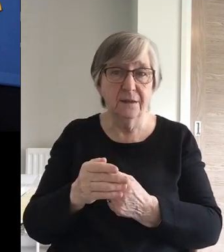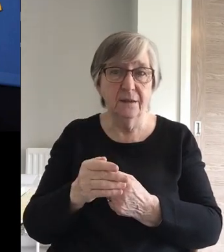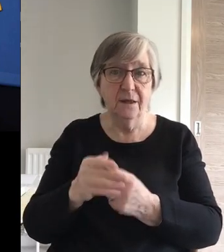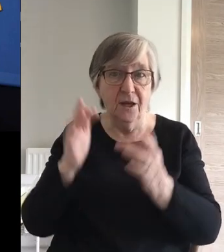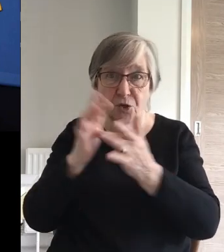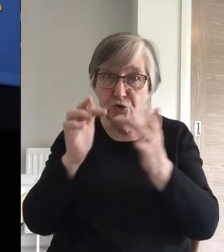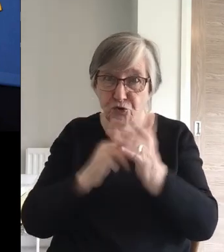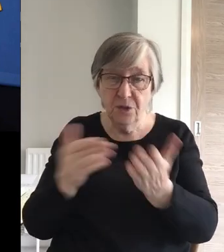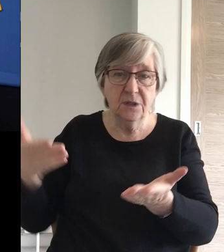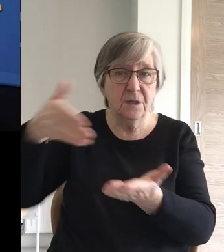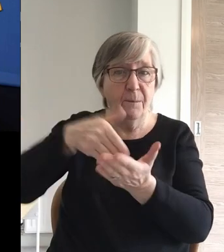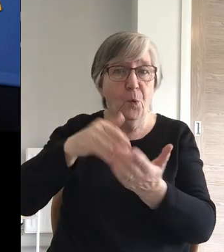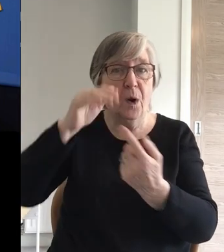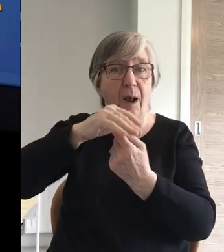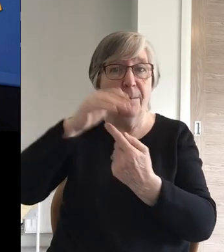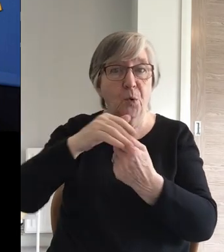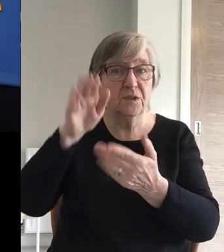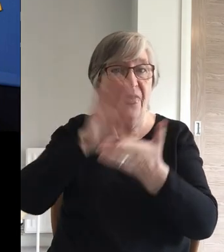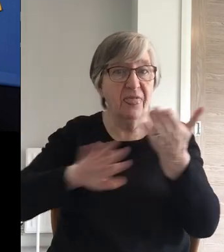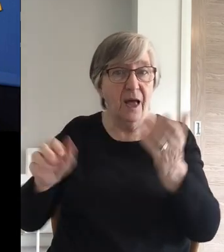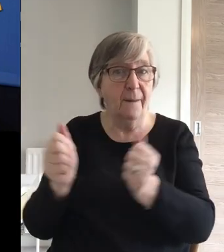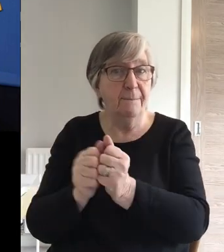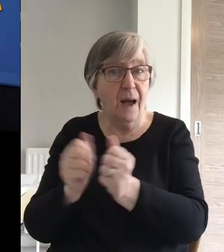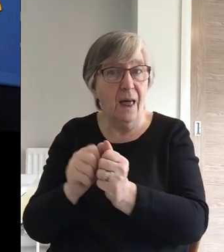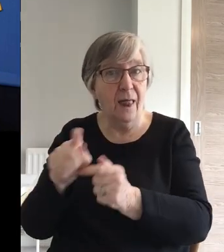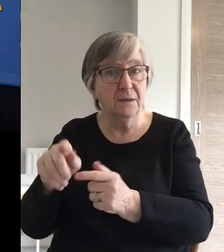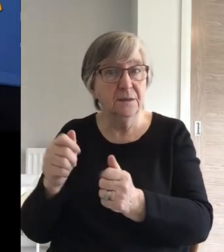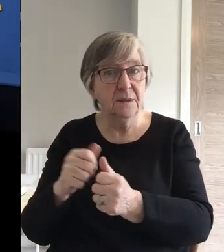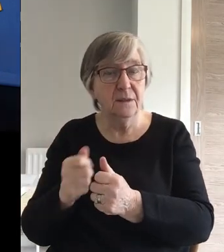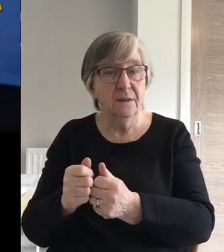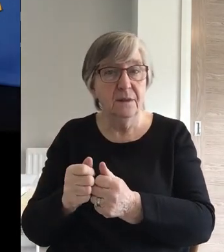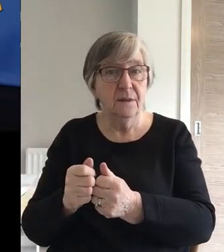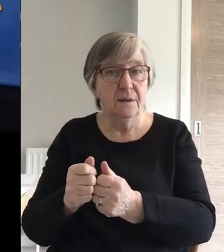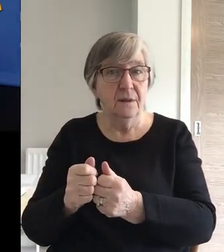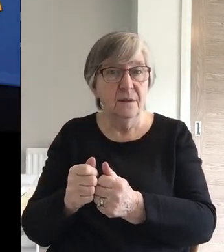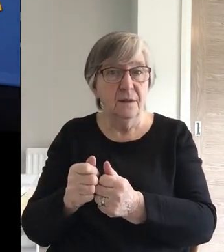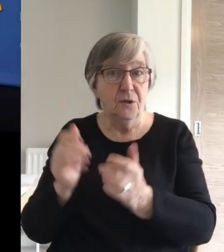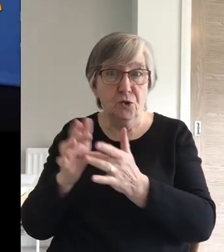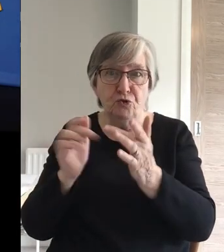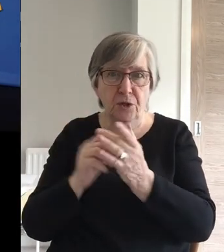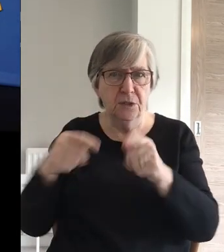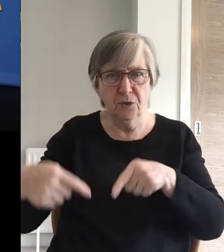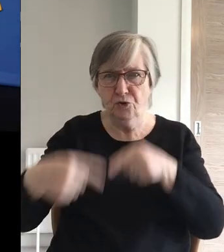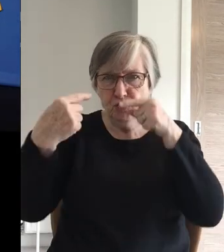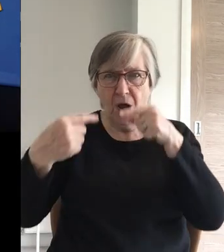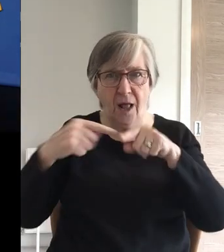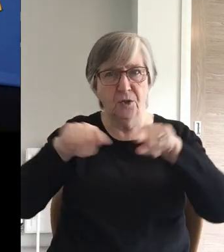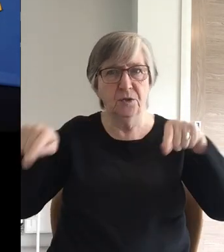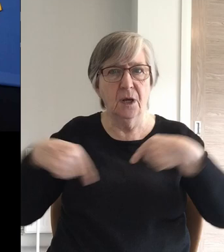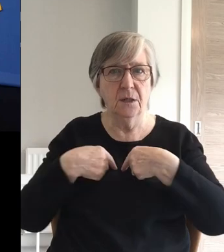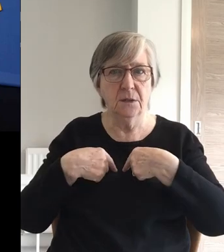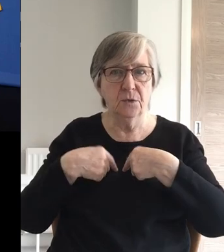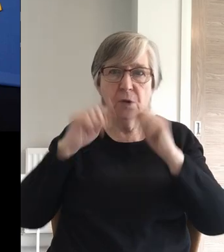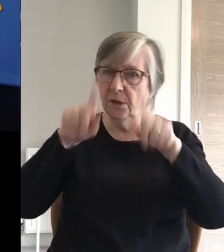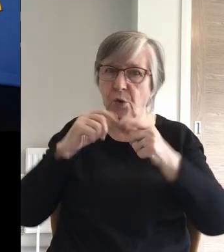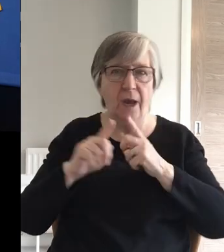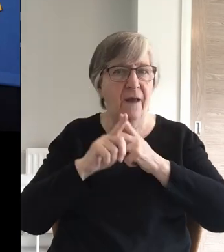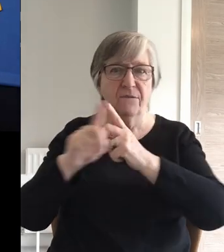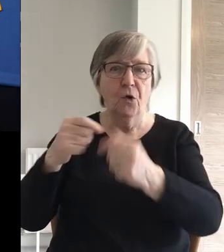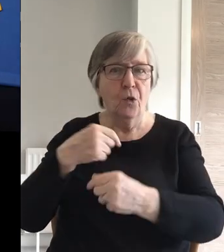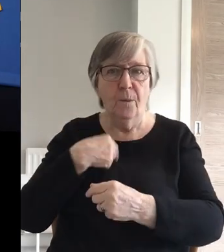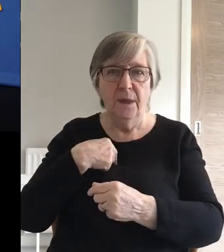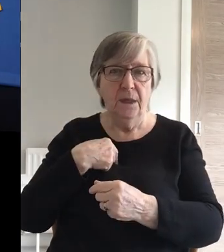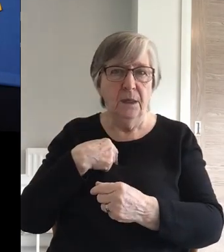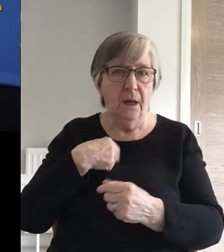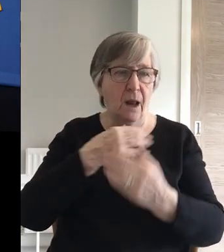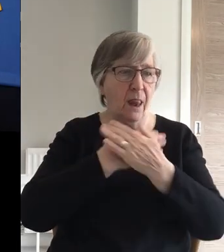Is Jesus more important than your mates? The Jesus who challengingly said to us, "You cannot follow me and love your